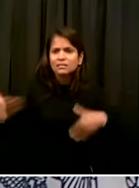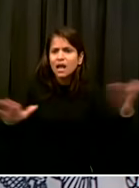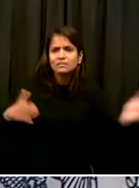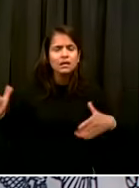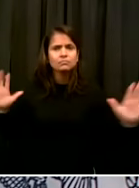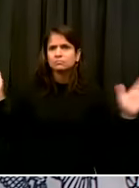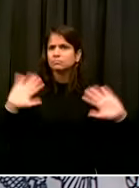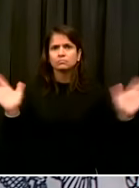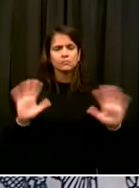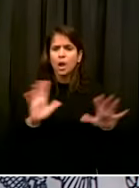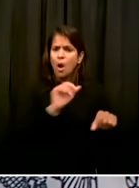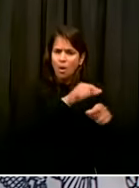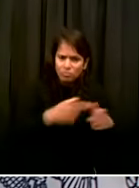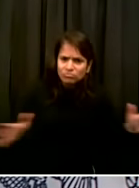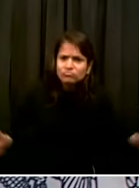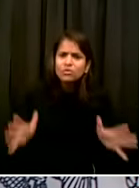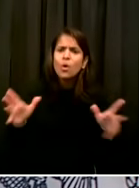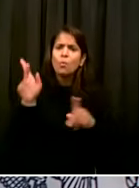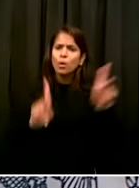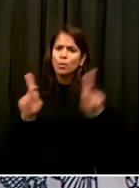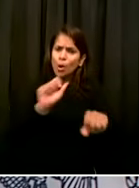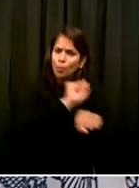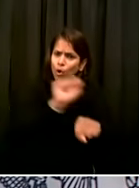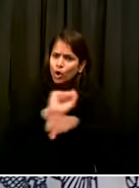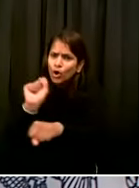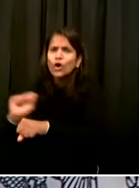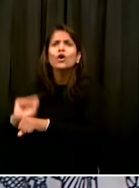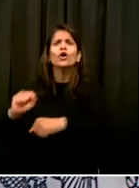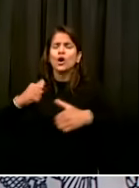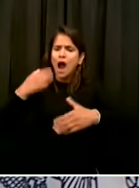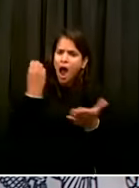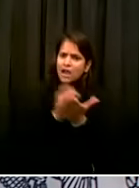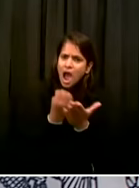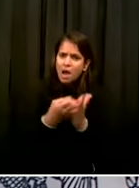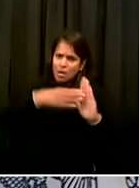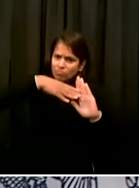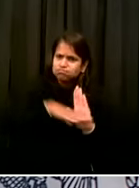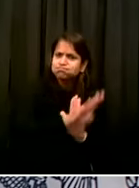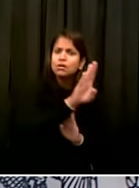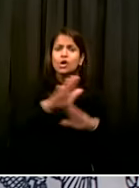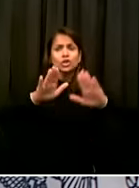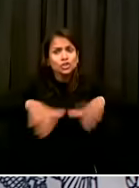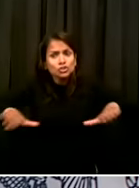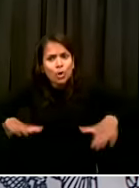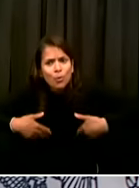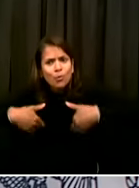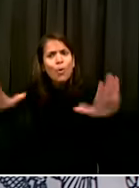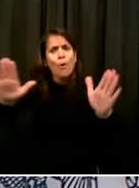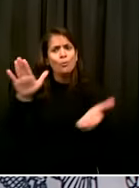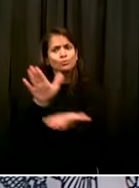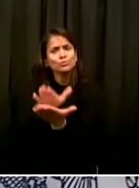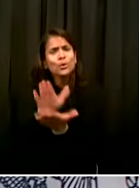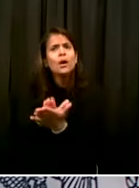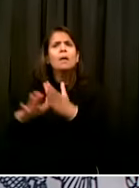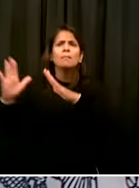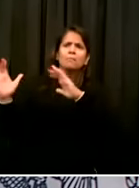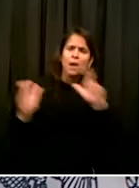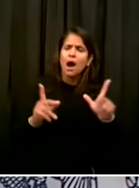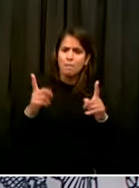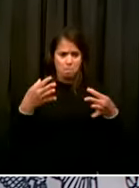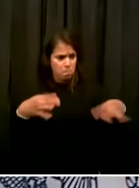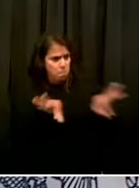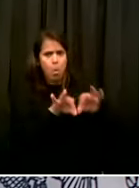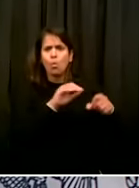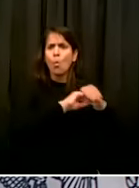to a better place. What we're absolutely certain of is that the information we share with the public has been crucial. Public, in